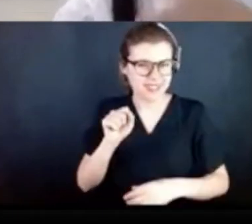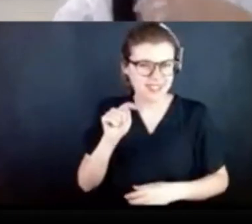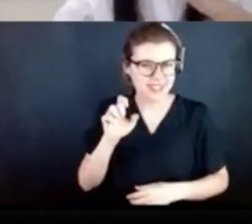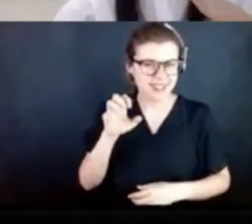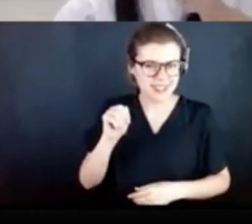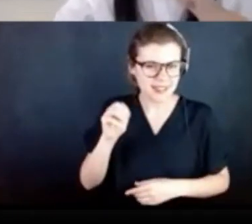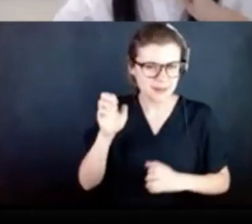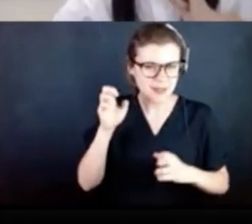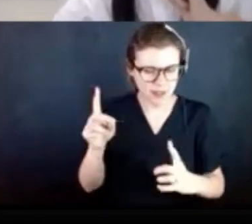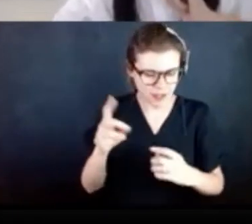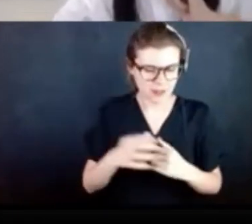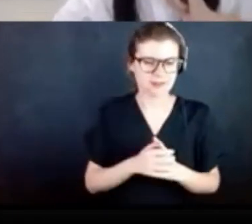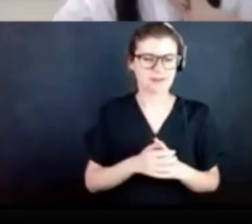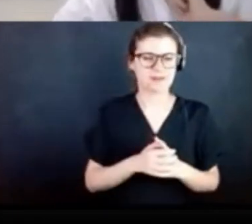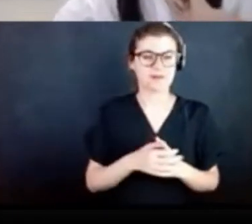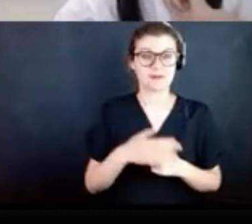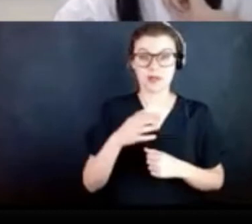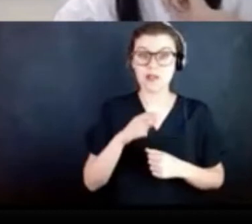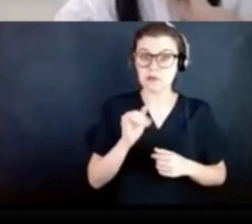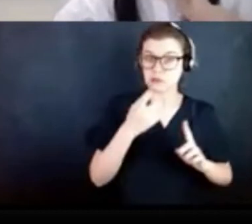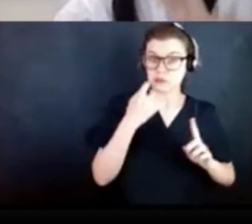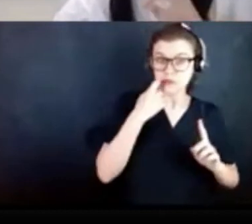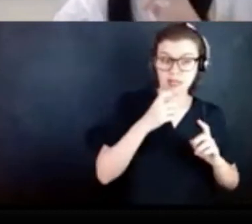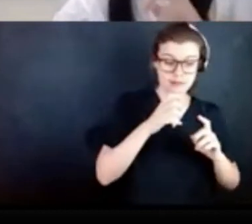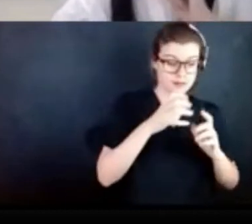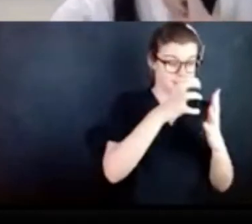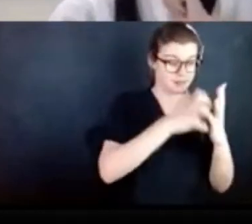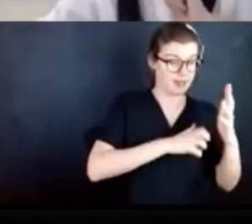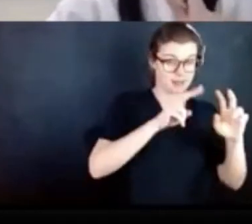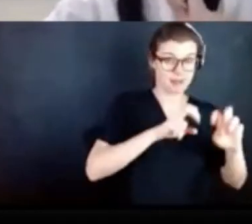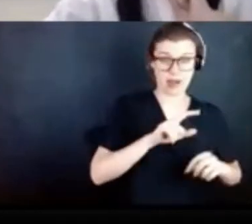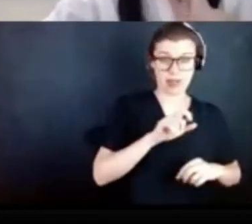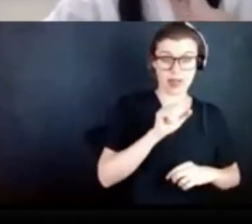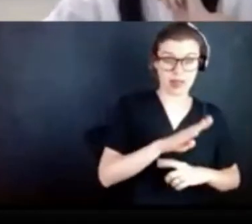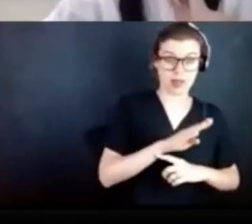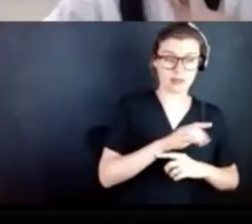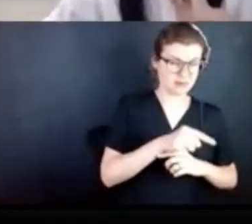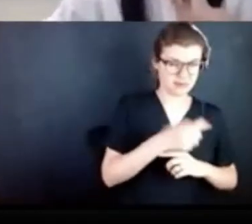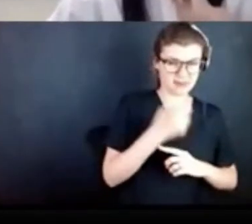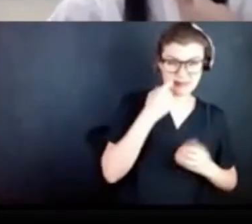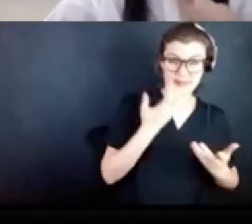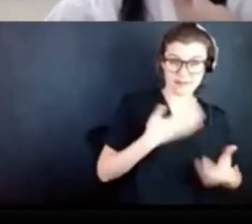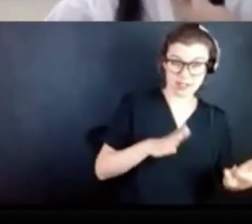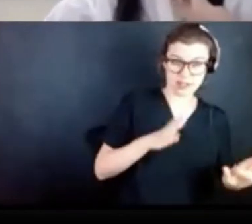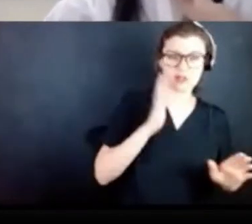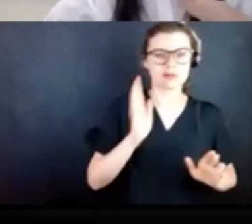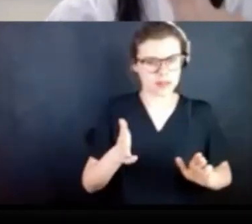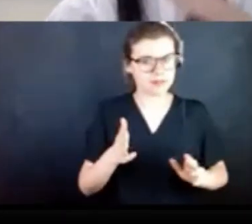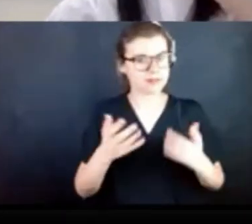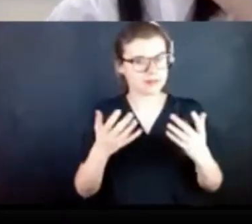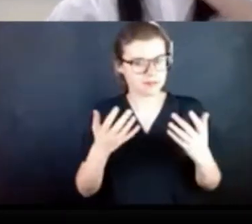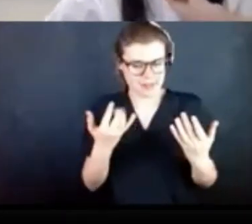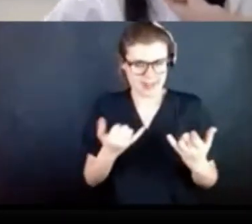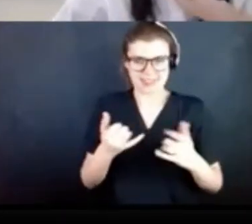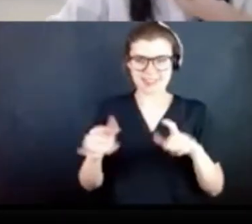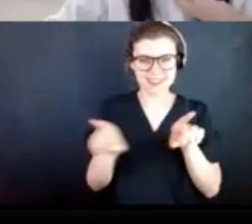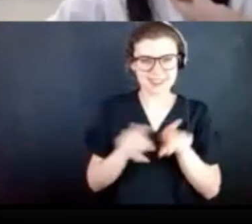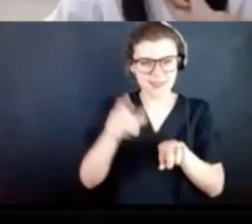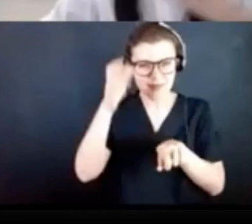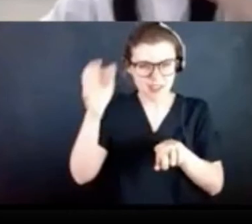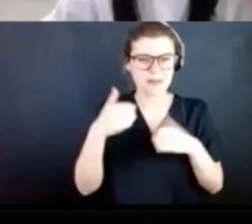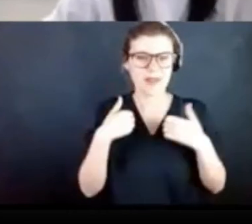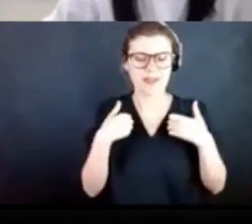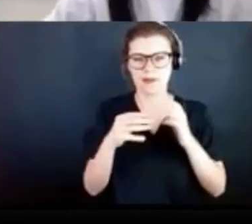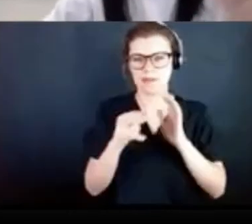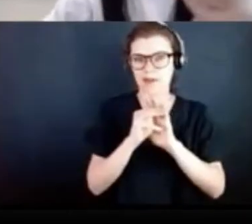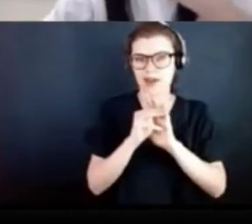like in the test mining lab, we'll build a very simple machine learning model together. Okay, nice picture here.